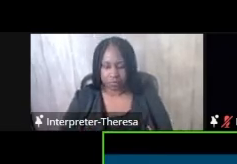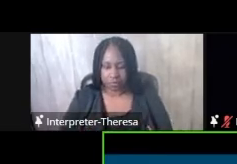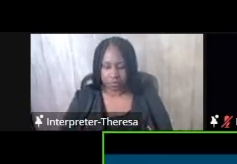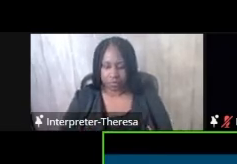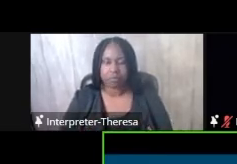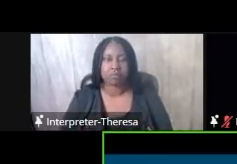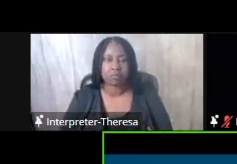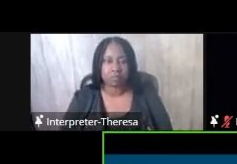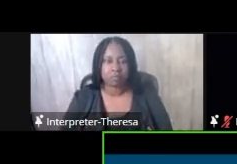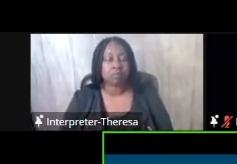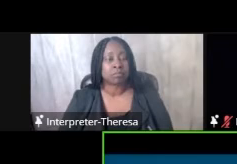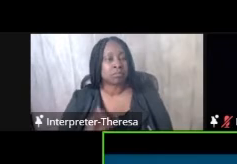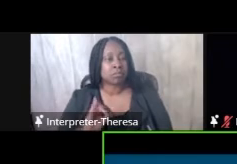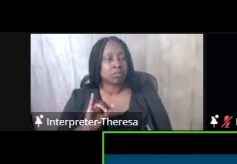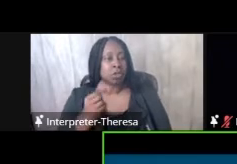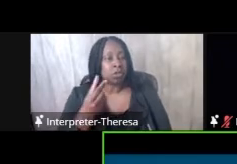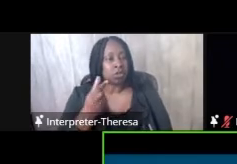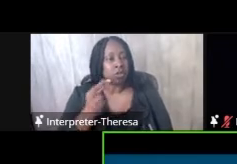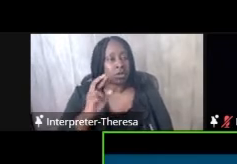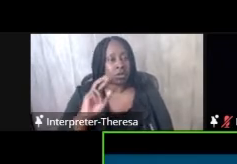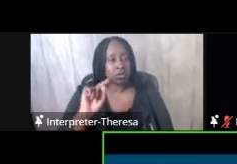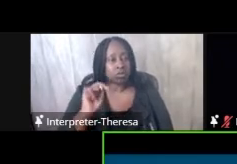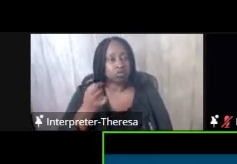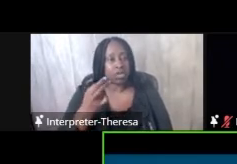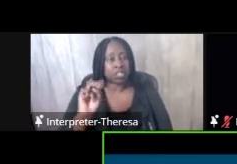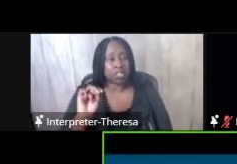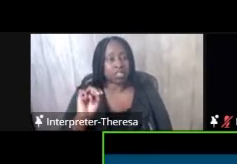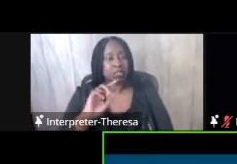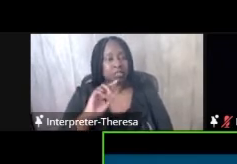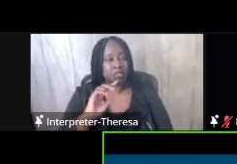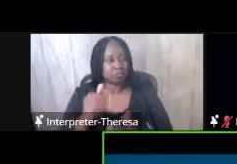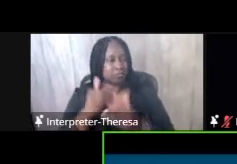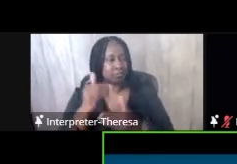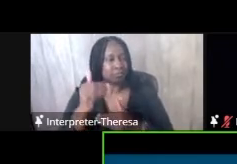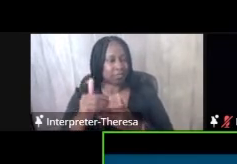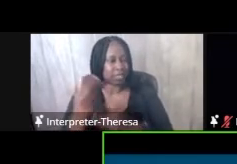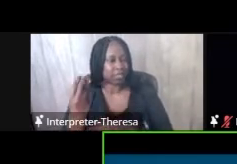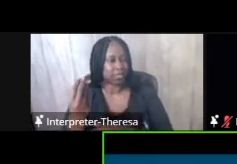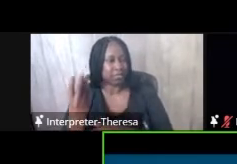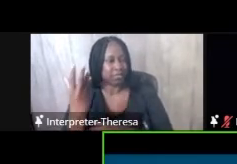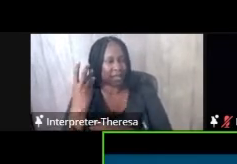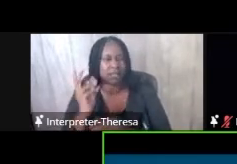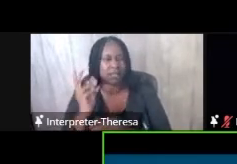All right, Gretchen, you can go ahead and go to the next slide. I'm sure people will just have a second to consider and reflect on that.